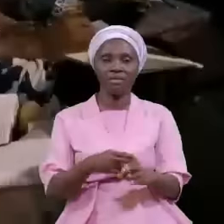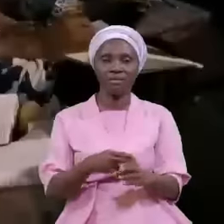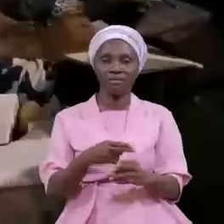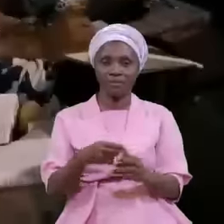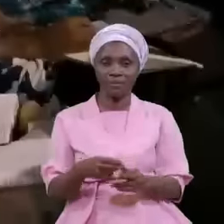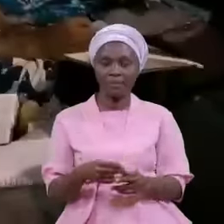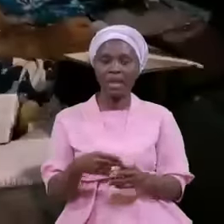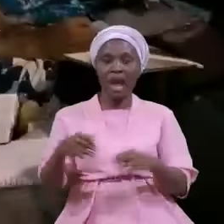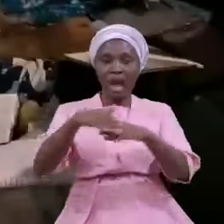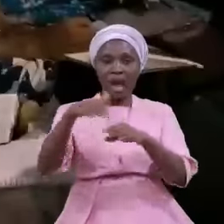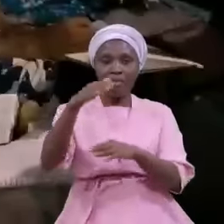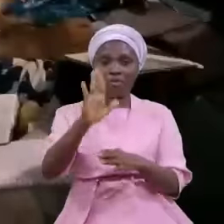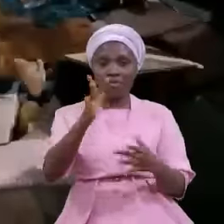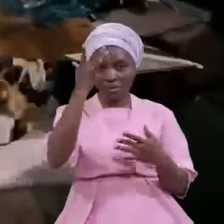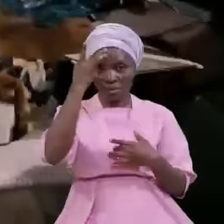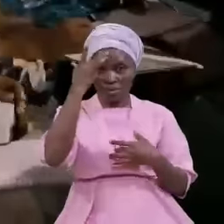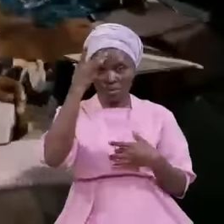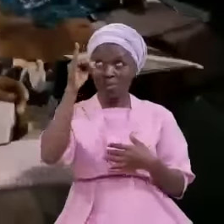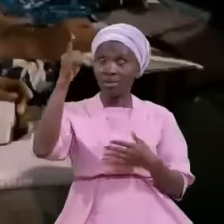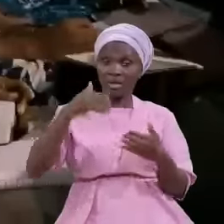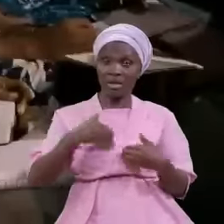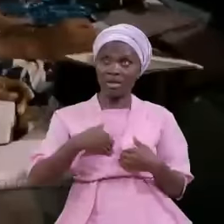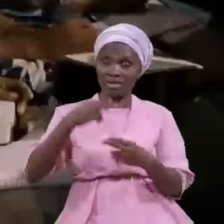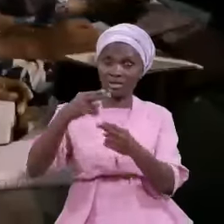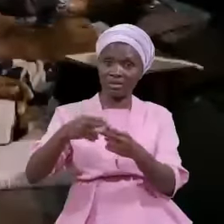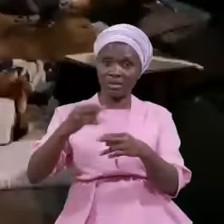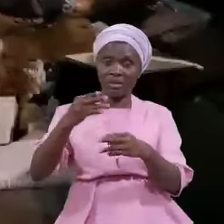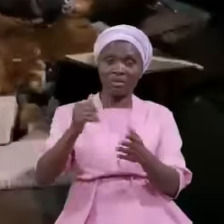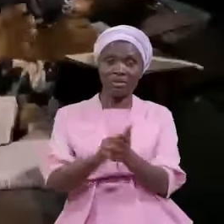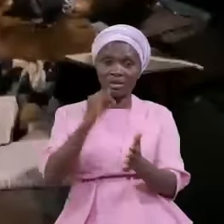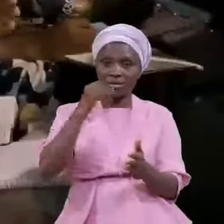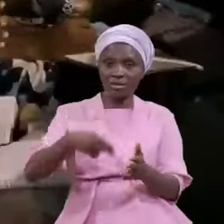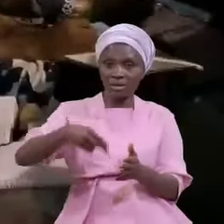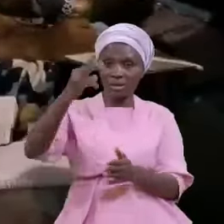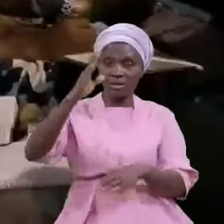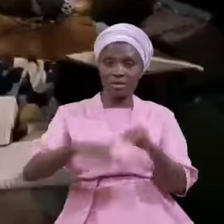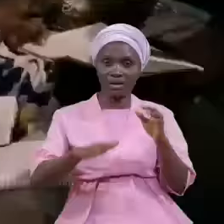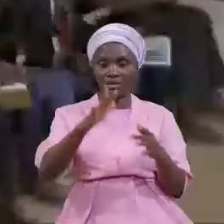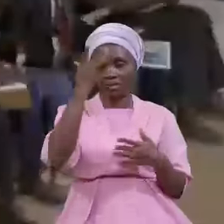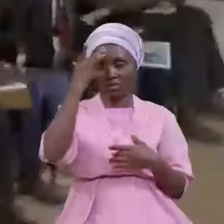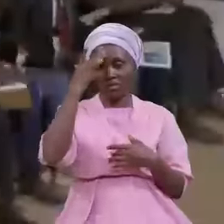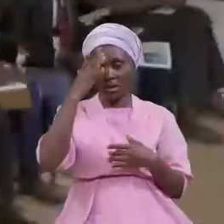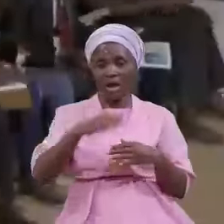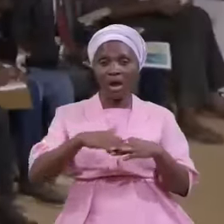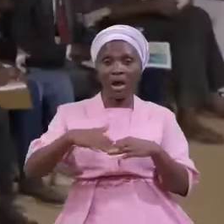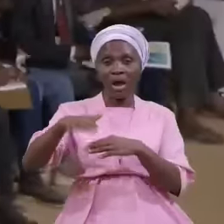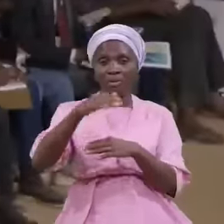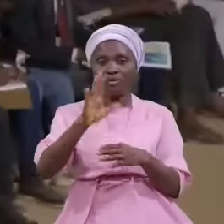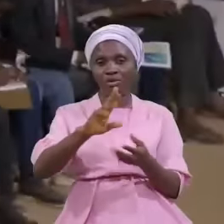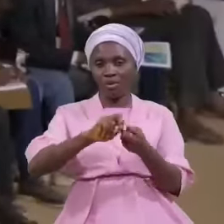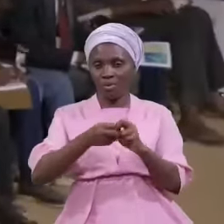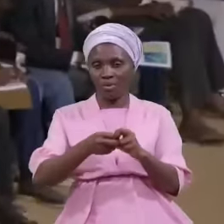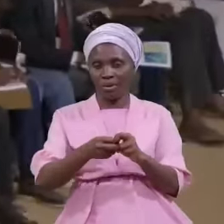than your sickness. Above your calamity, he has a name higher than your calamity.